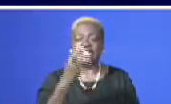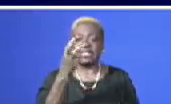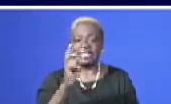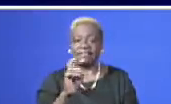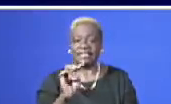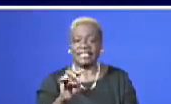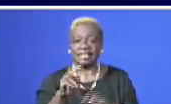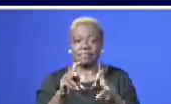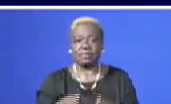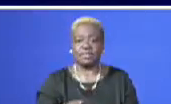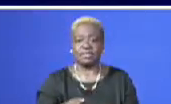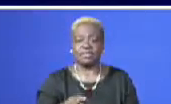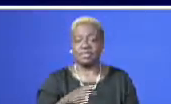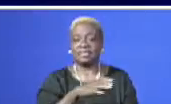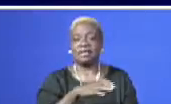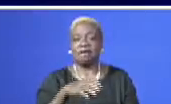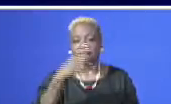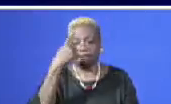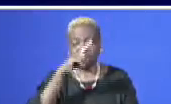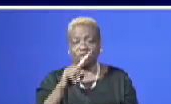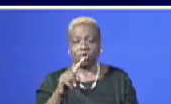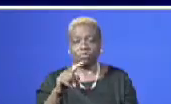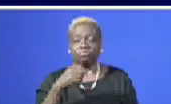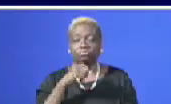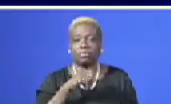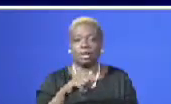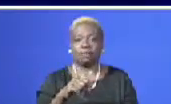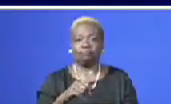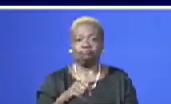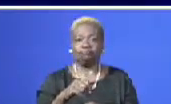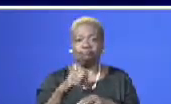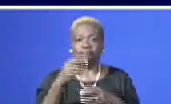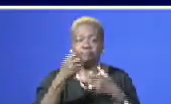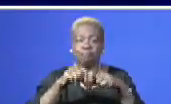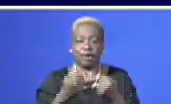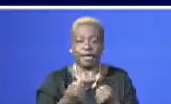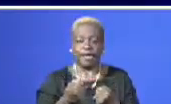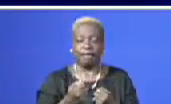breaching curfew. The arrests were made between the hours of 10 p.m. and 4 a.m.